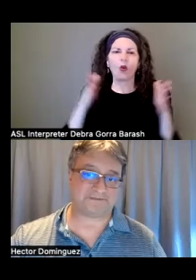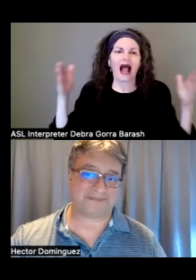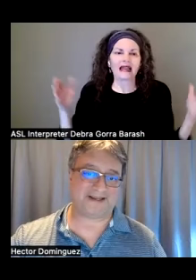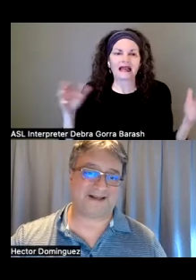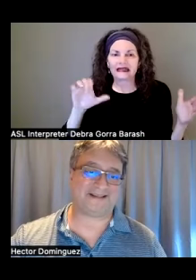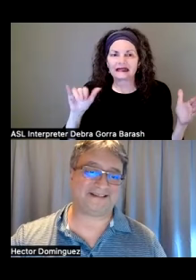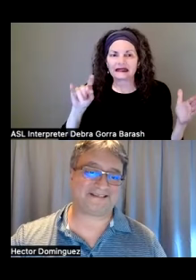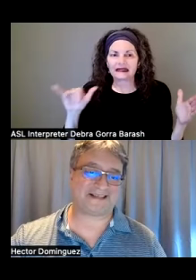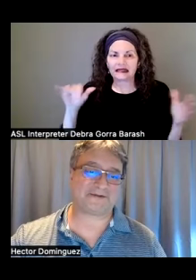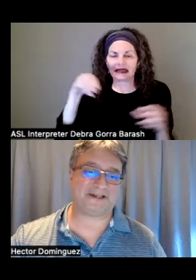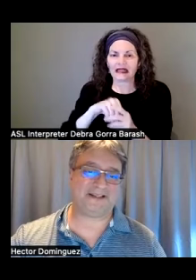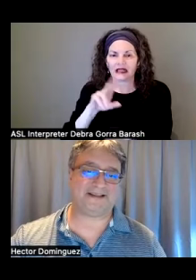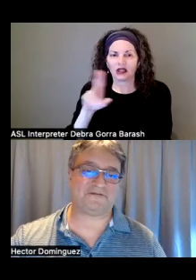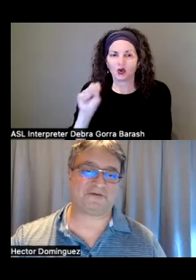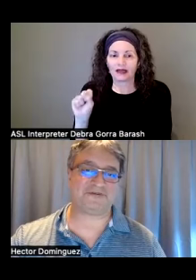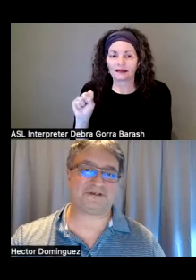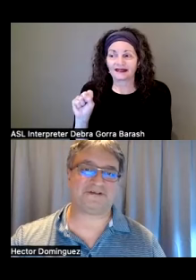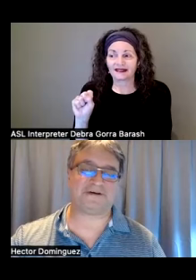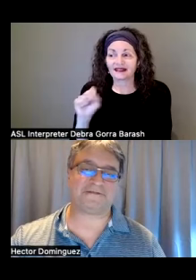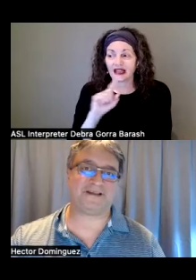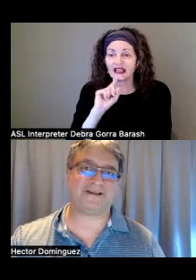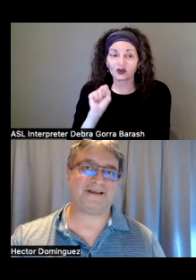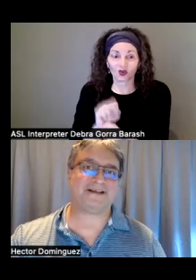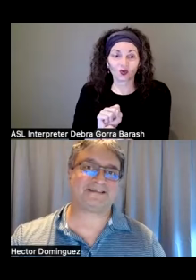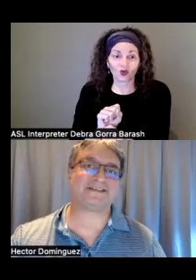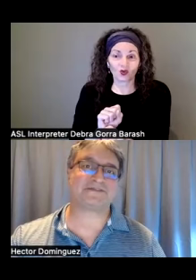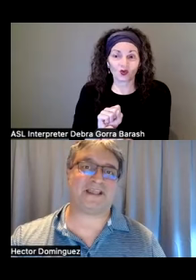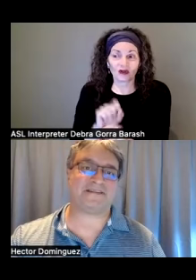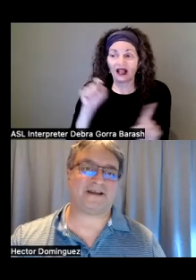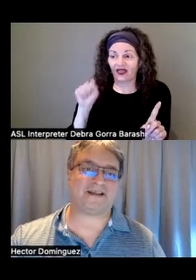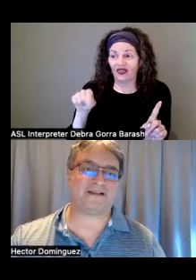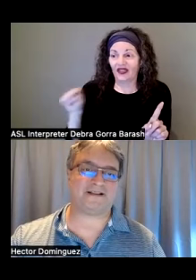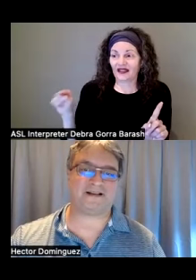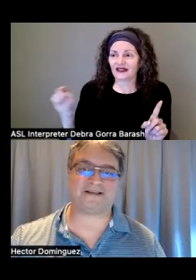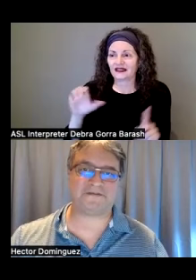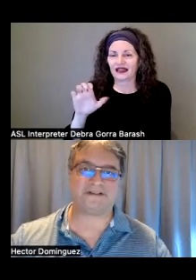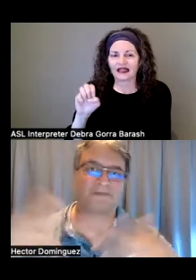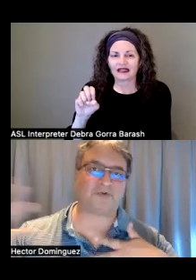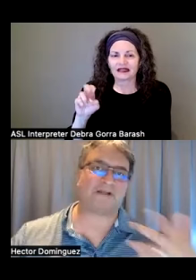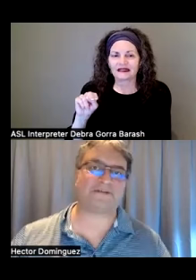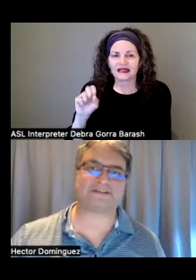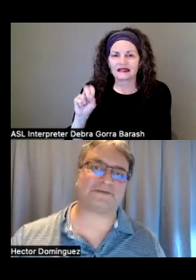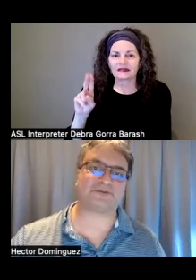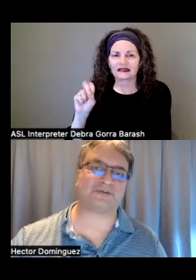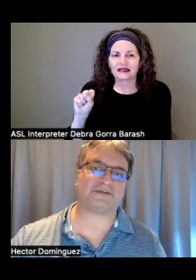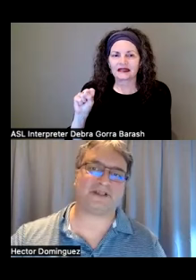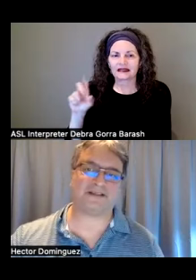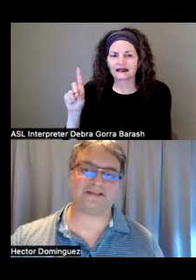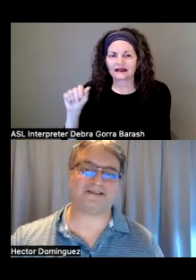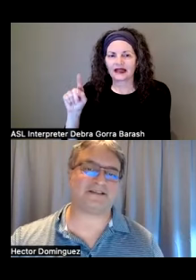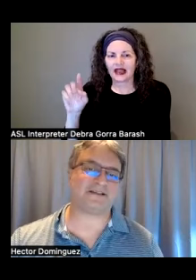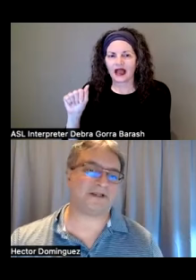true. This is actually the evolution of the census data in like different demographics distribution